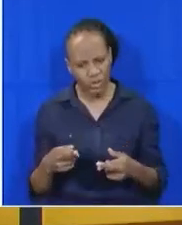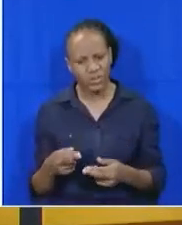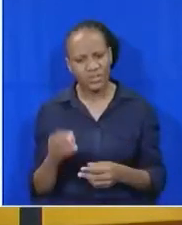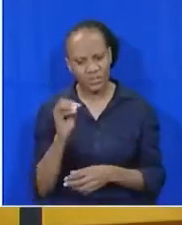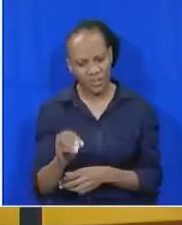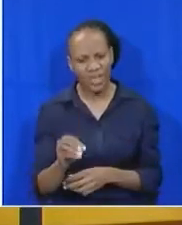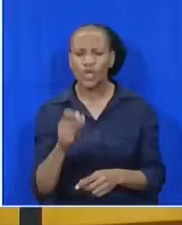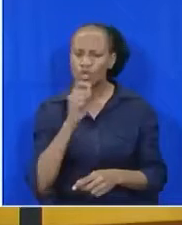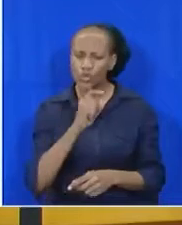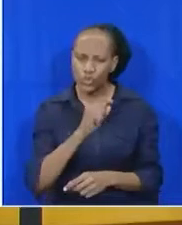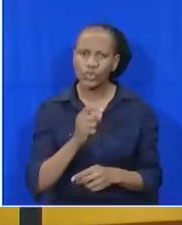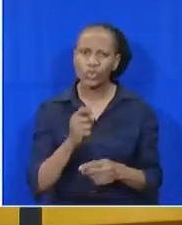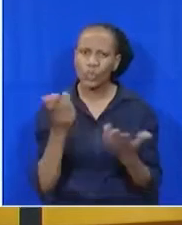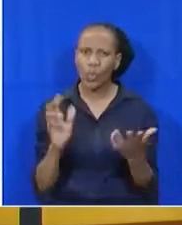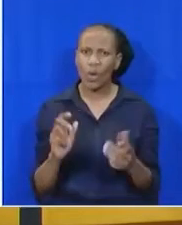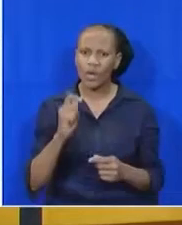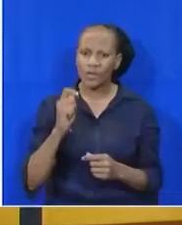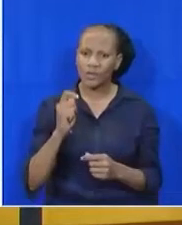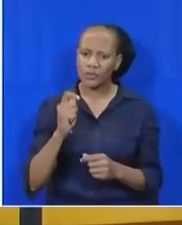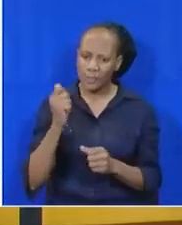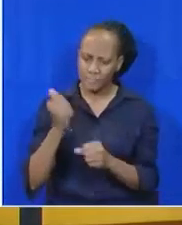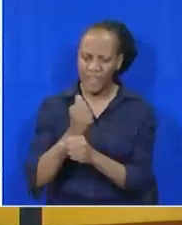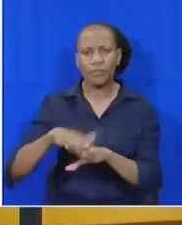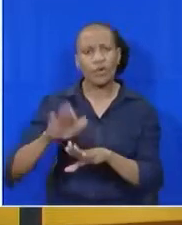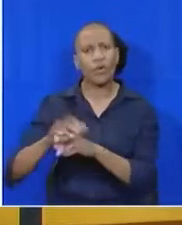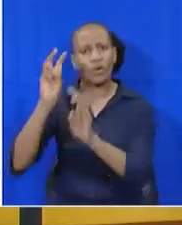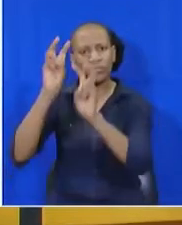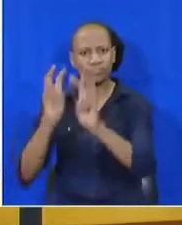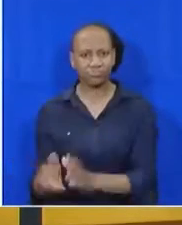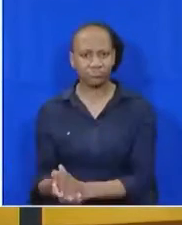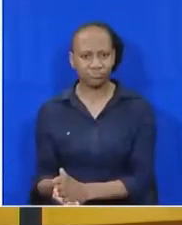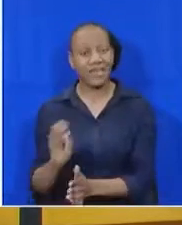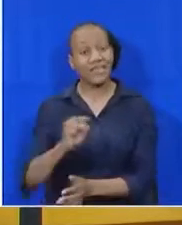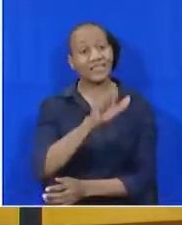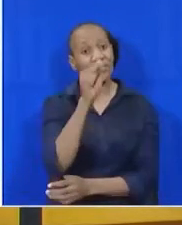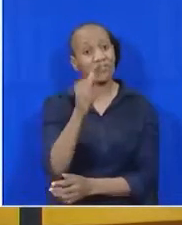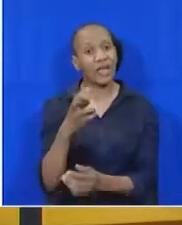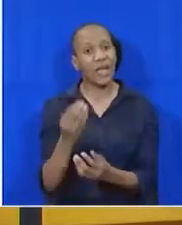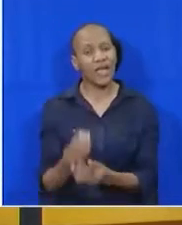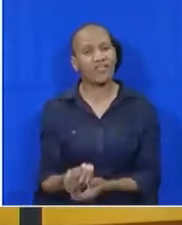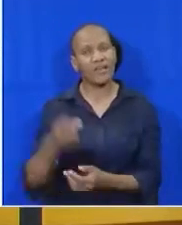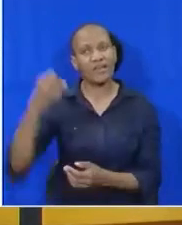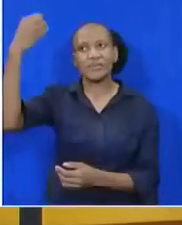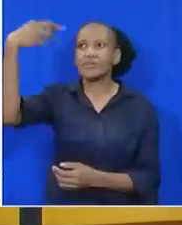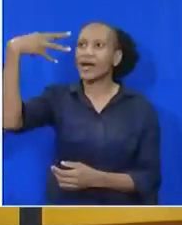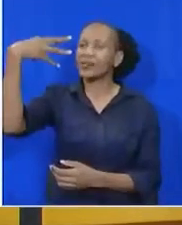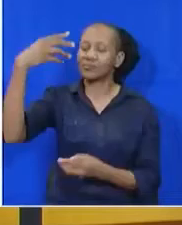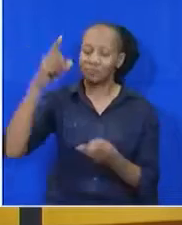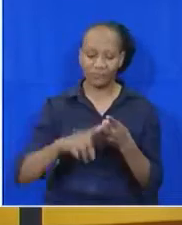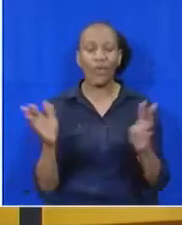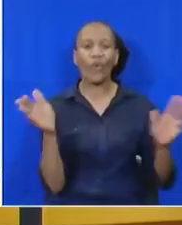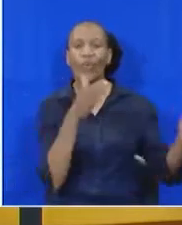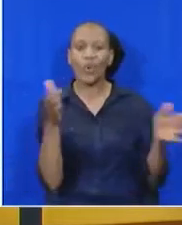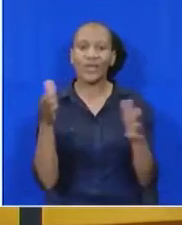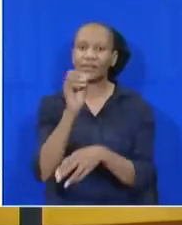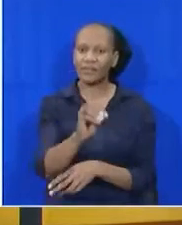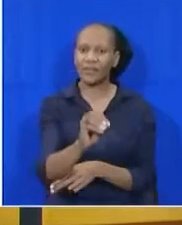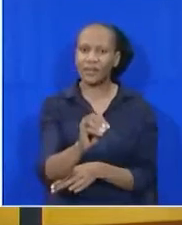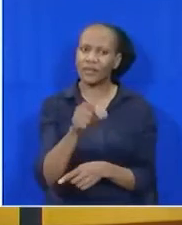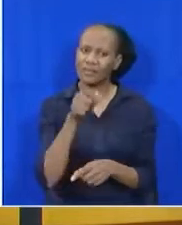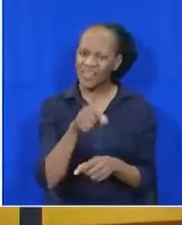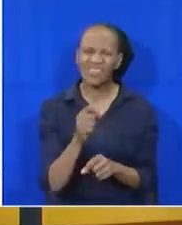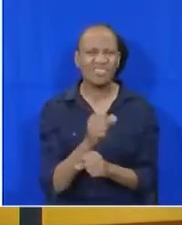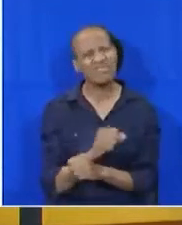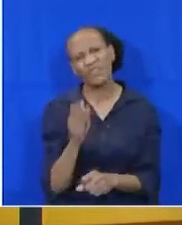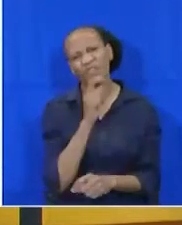renewable sources of energy. South Africa has an abundance of sunlight and wind, which is grossly